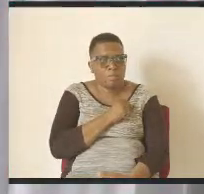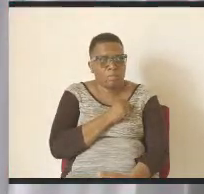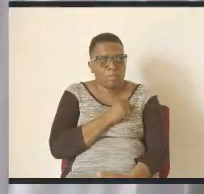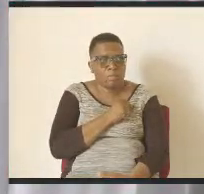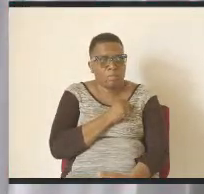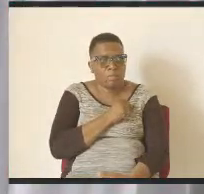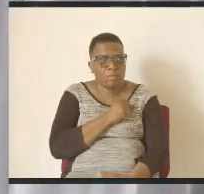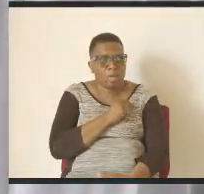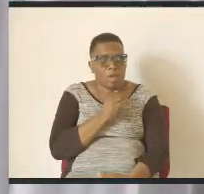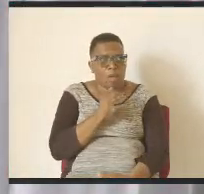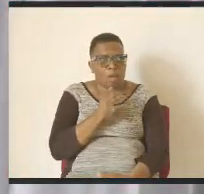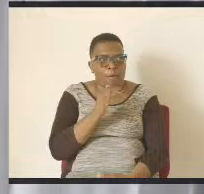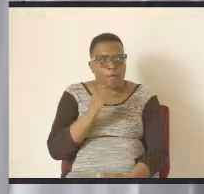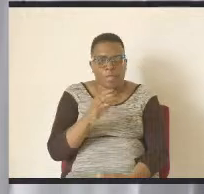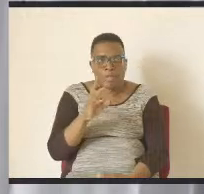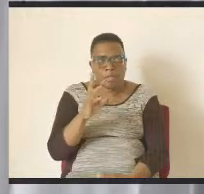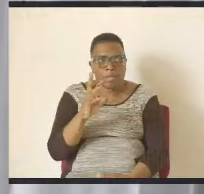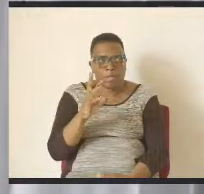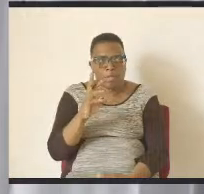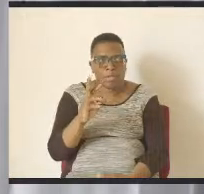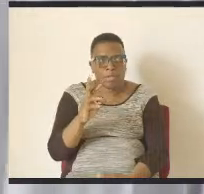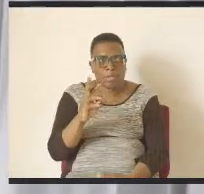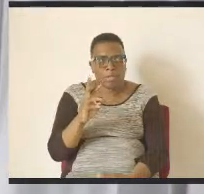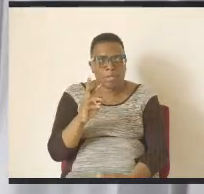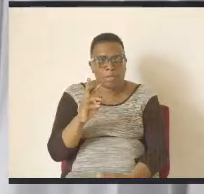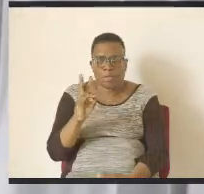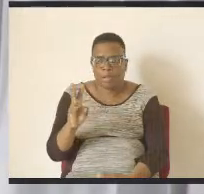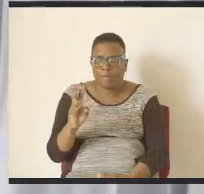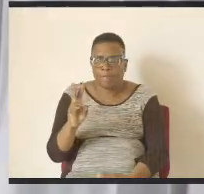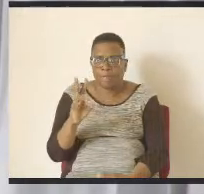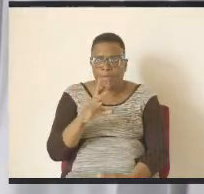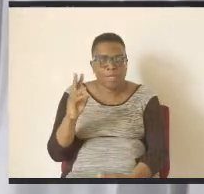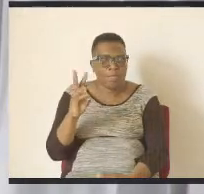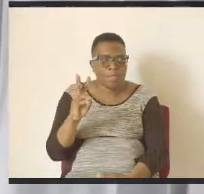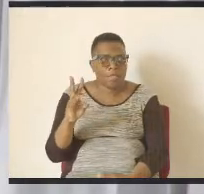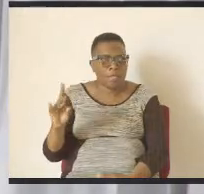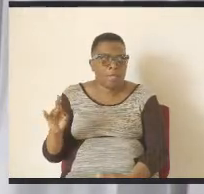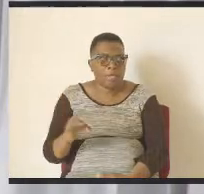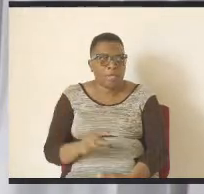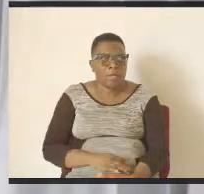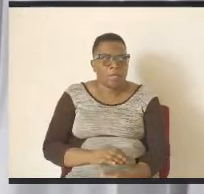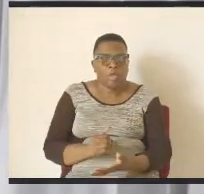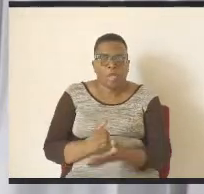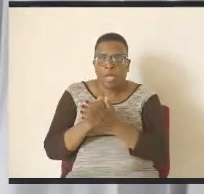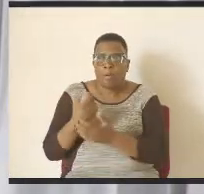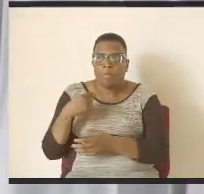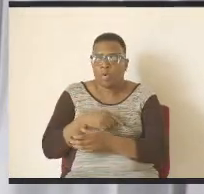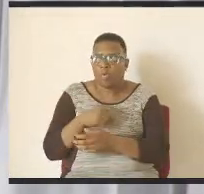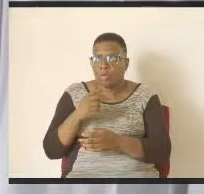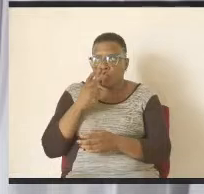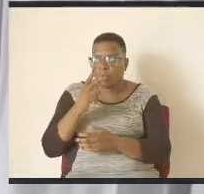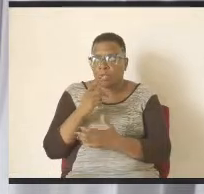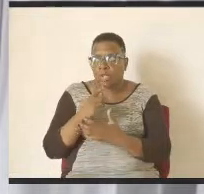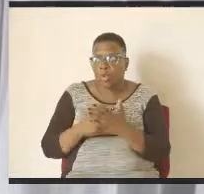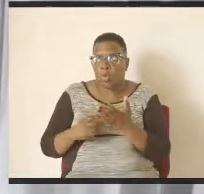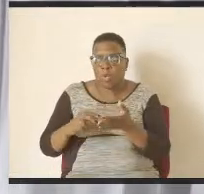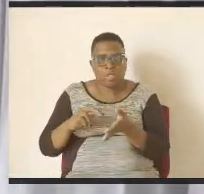68. These are the things that could help us to see how much he went through for us.